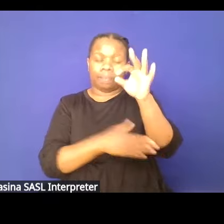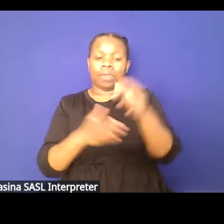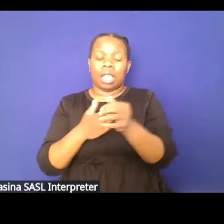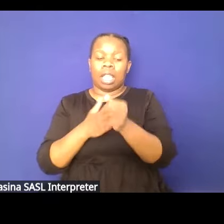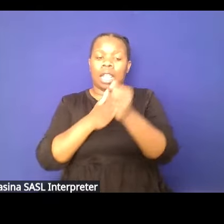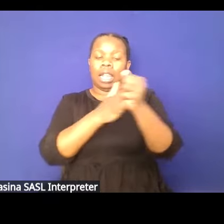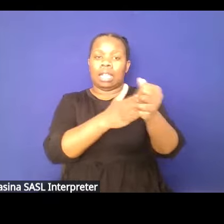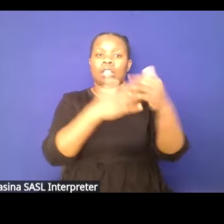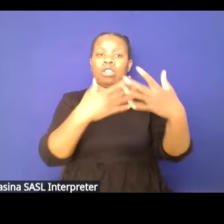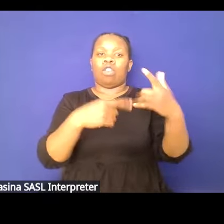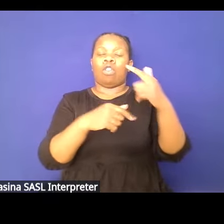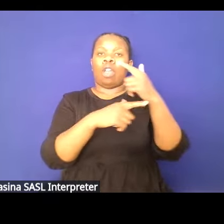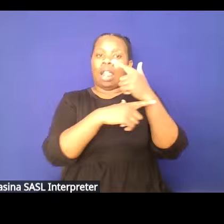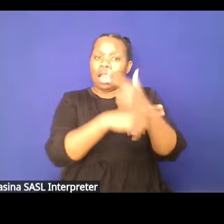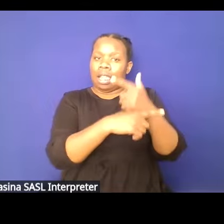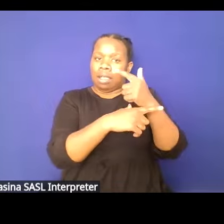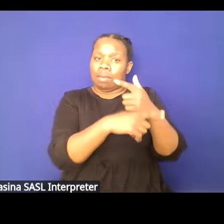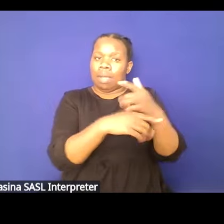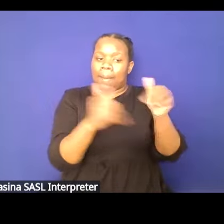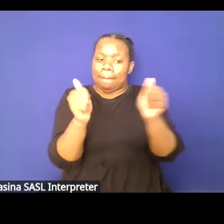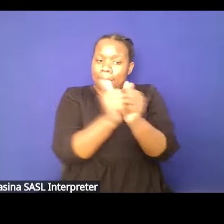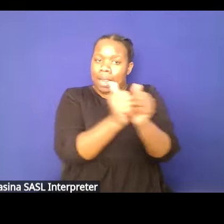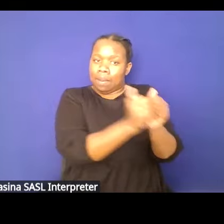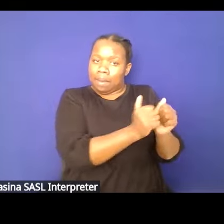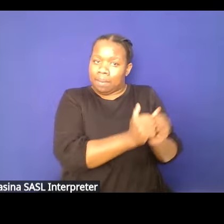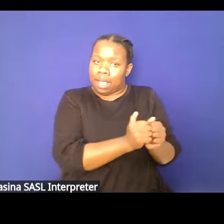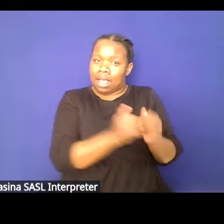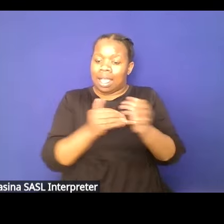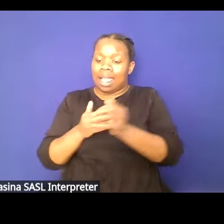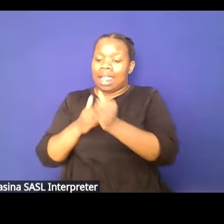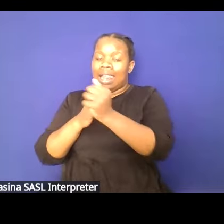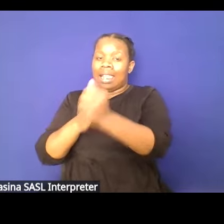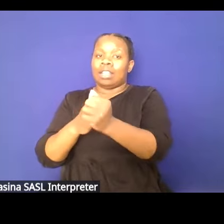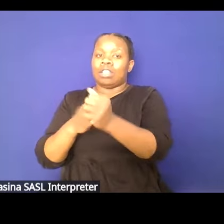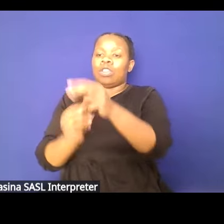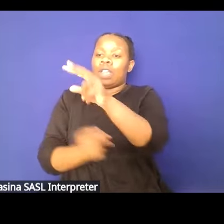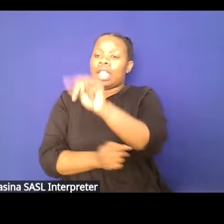partners, leaders of NPOs and NGOs,